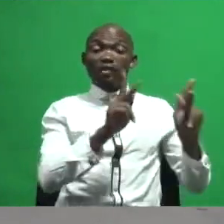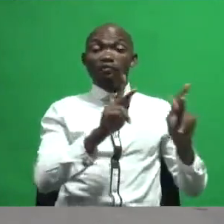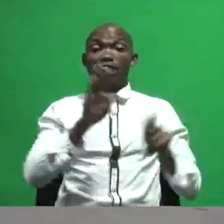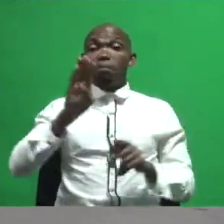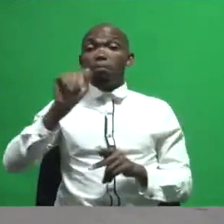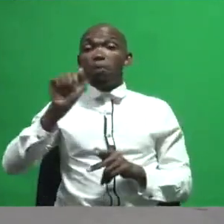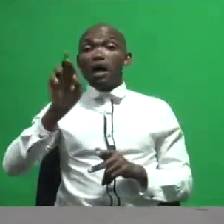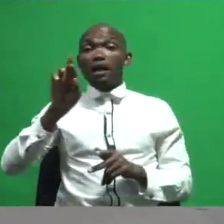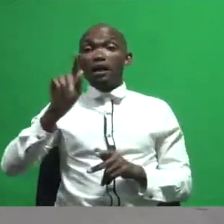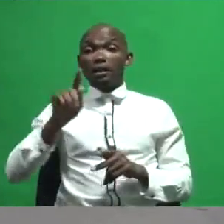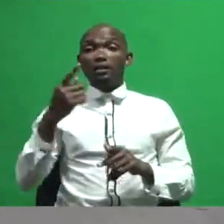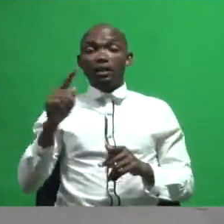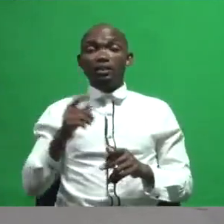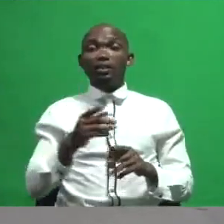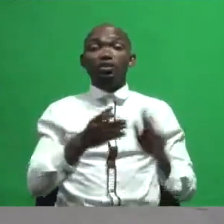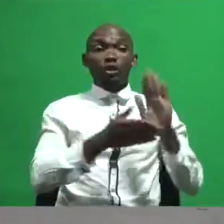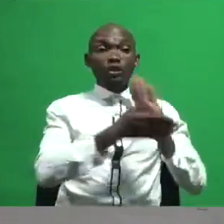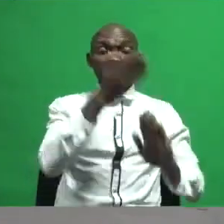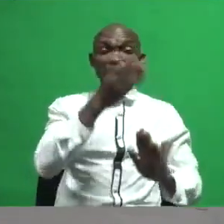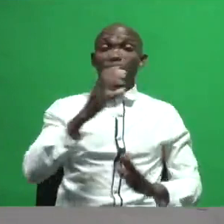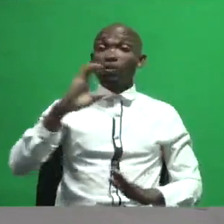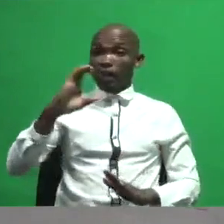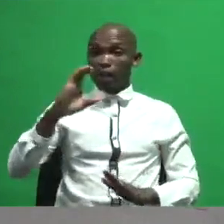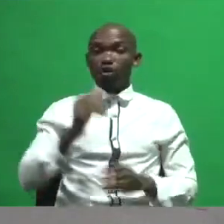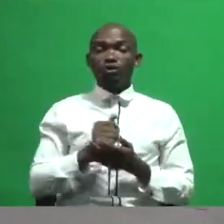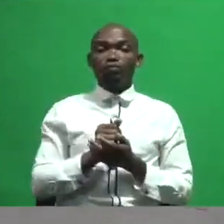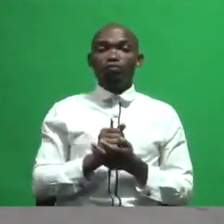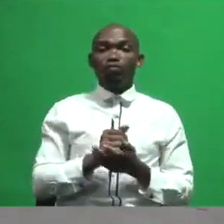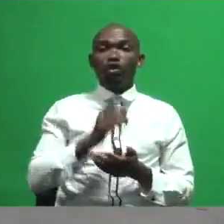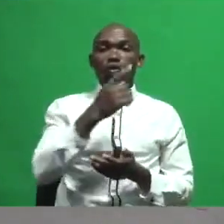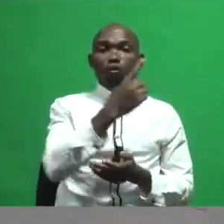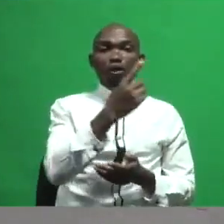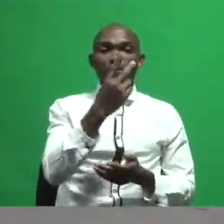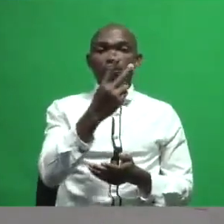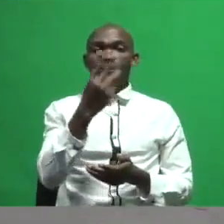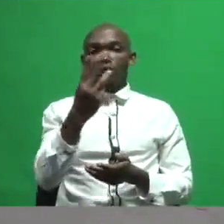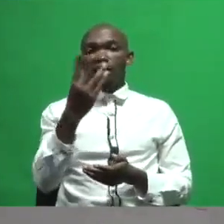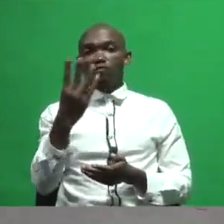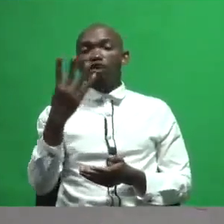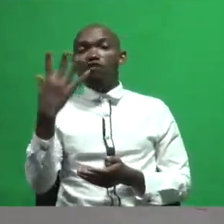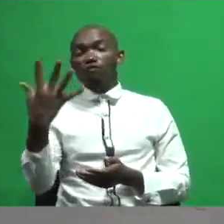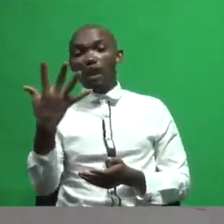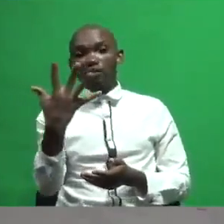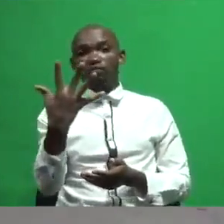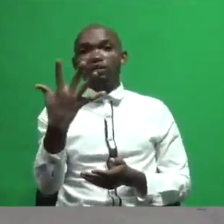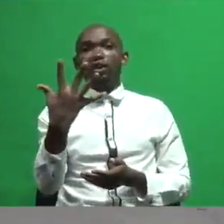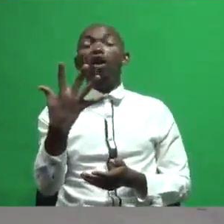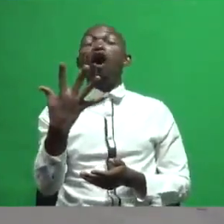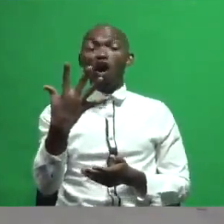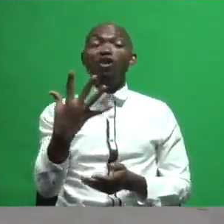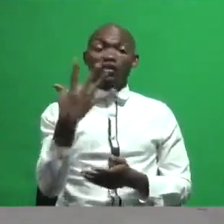wrong. Now let us count it together. Let us start with carbon. Okay? 1, 2, 3, 4,